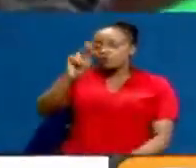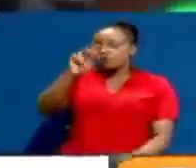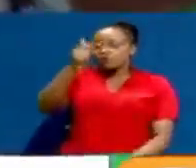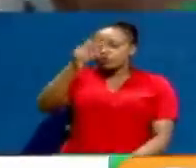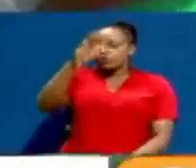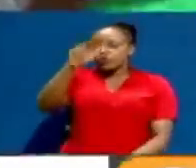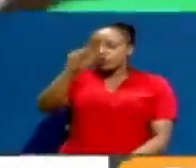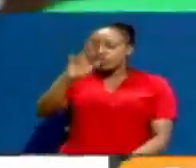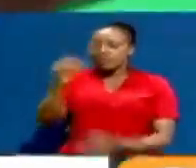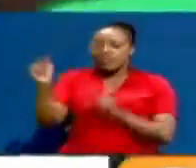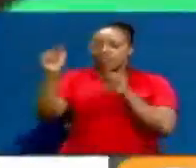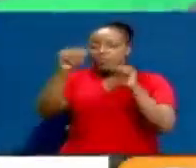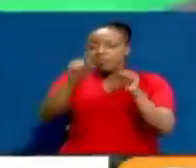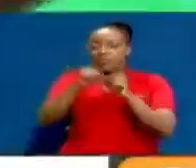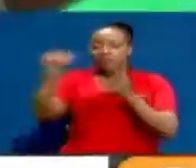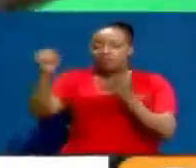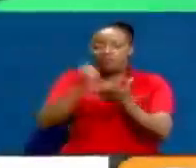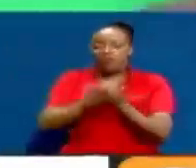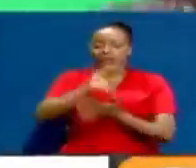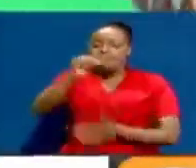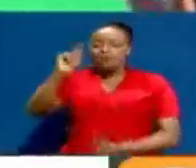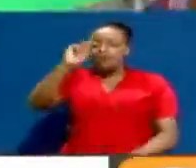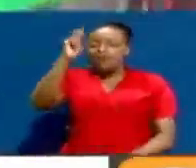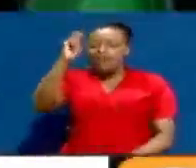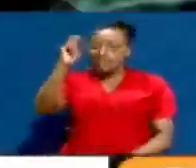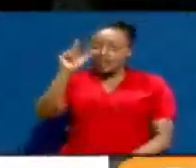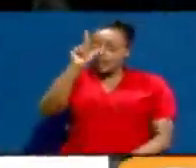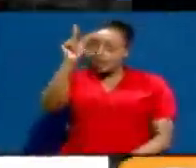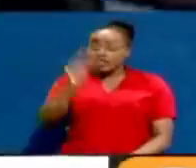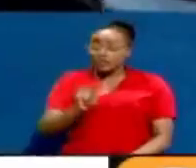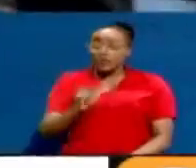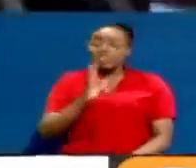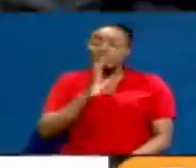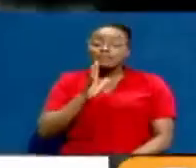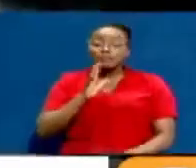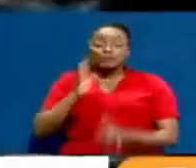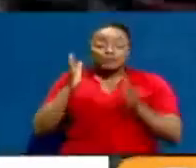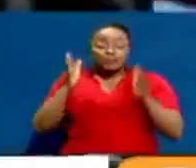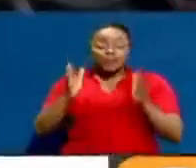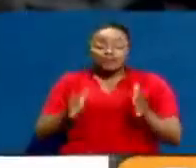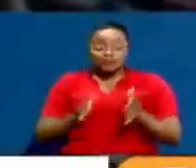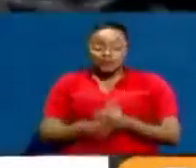was here to be installed as the Mount Kenya region spokesperson.